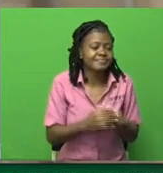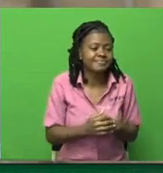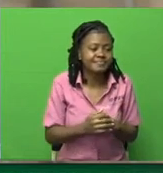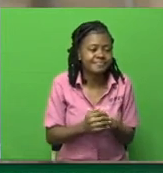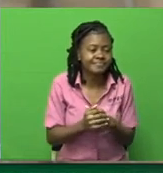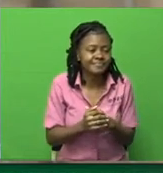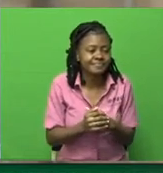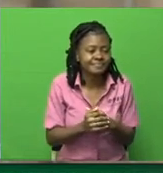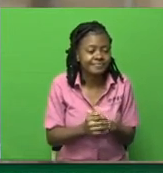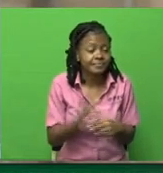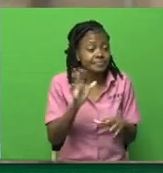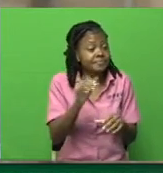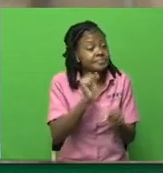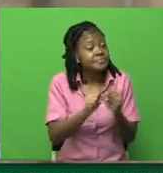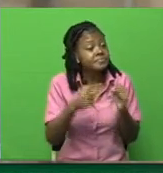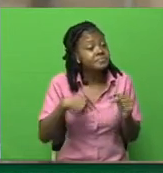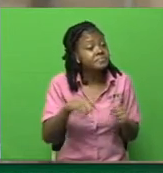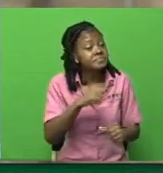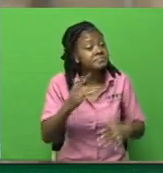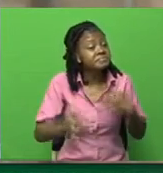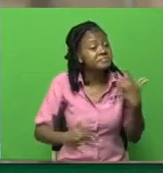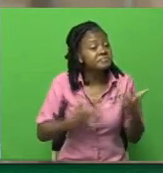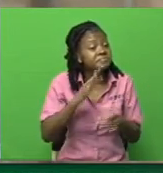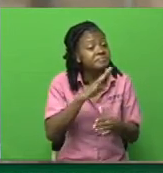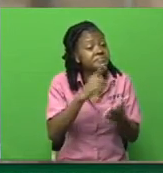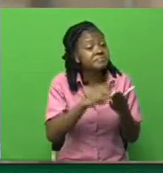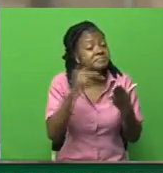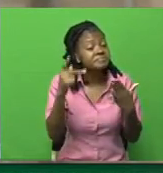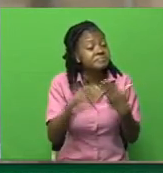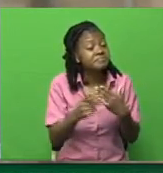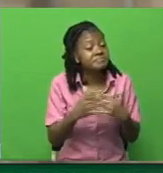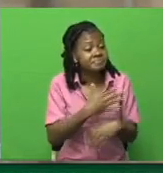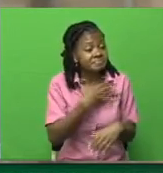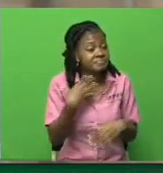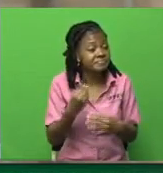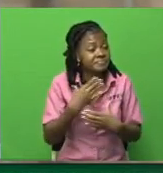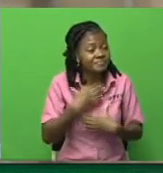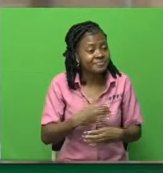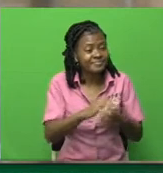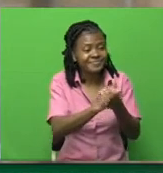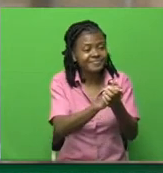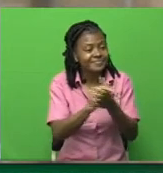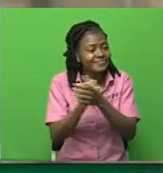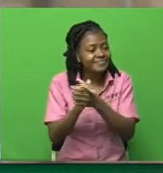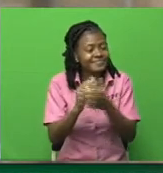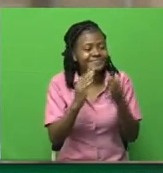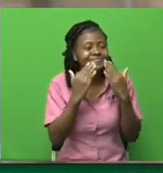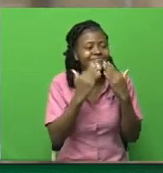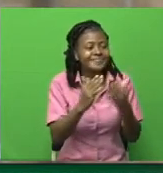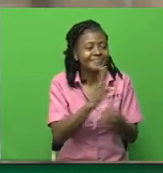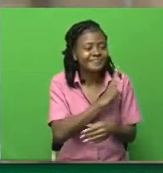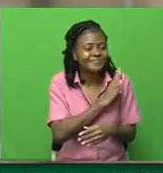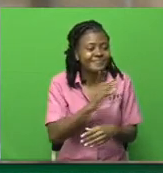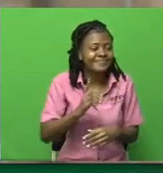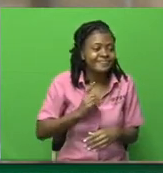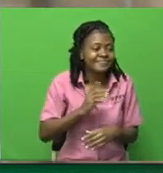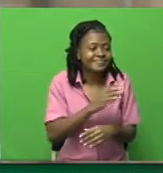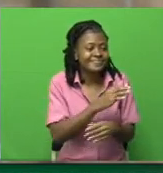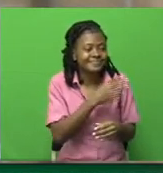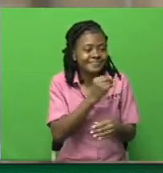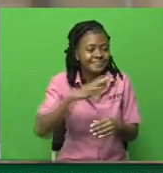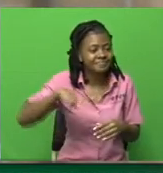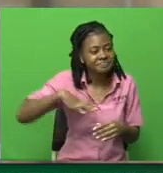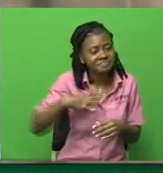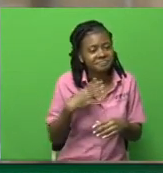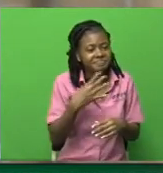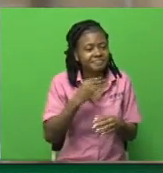so we look forward to some of these programs taking place and I wish to congratulate and to thank the Board of Commissioners and all of the hard-working people